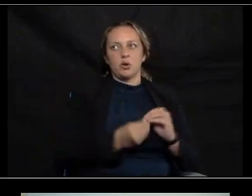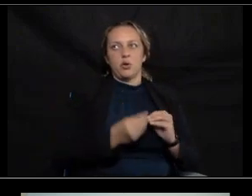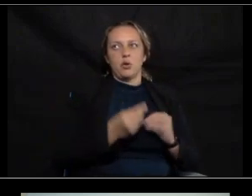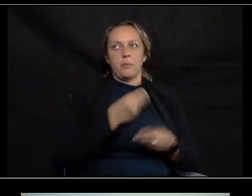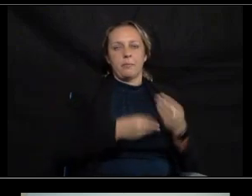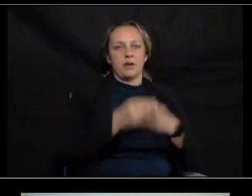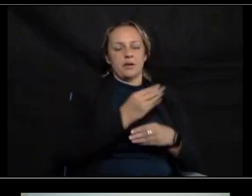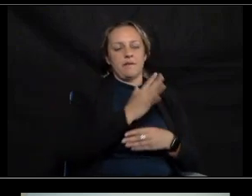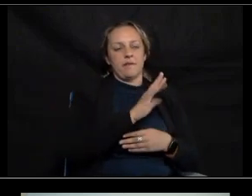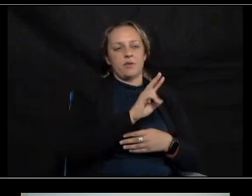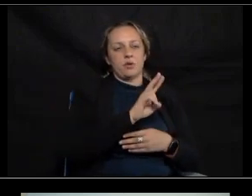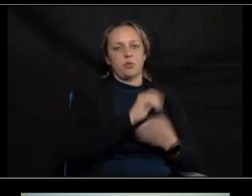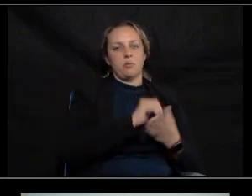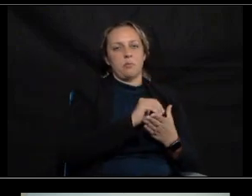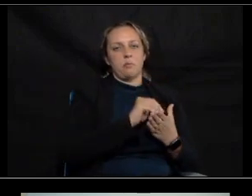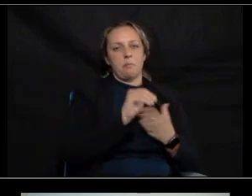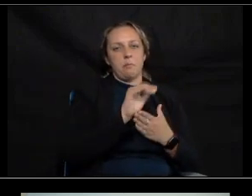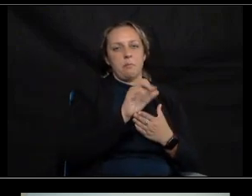of